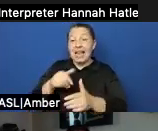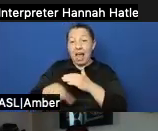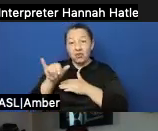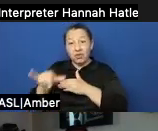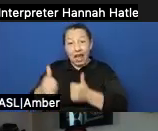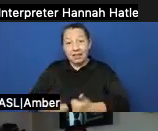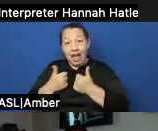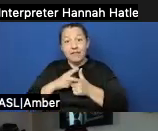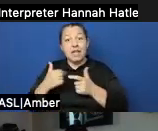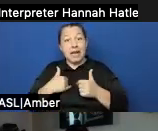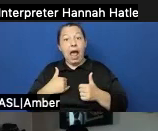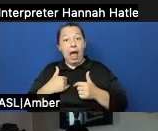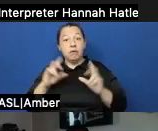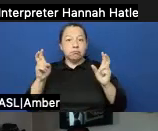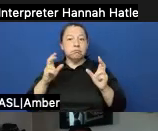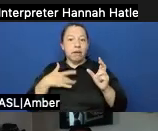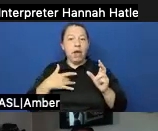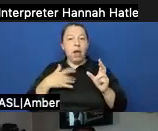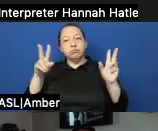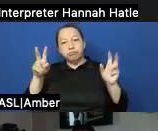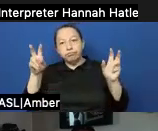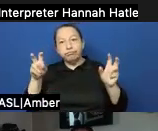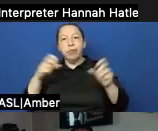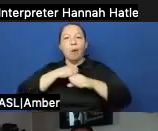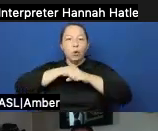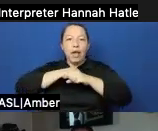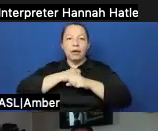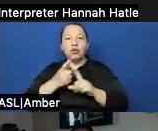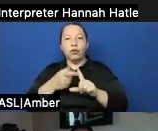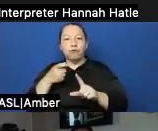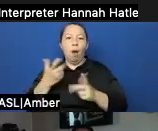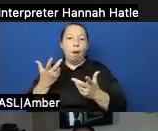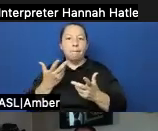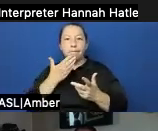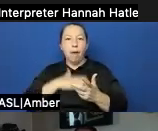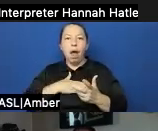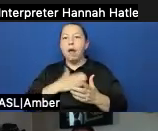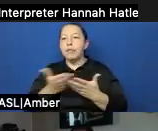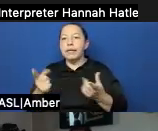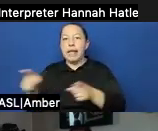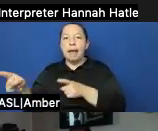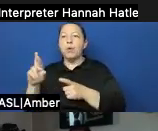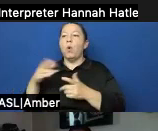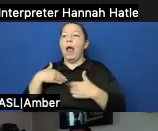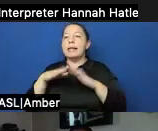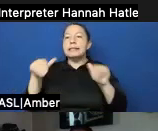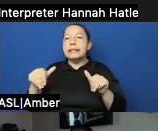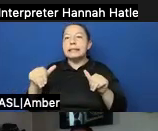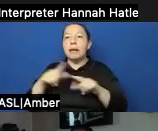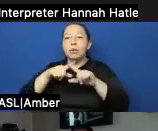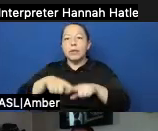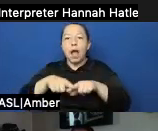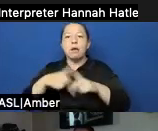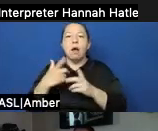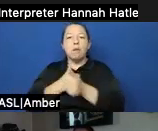protection, air quotes, they had protection or a system in place by going with the